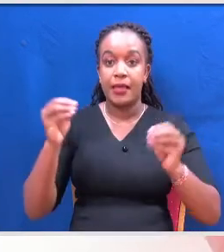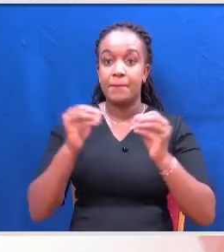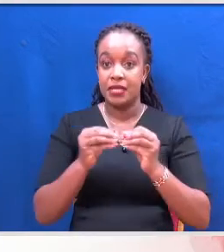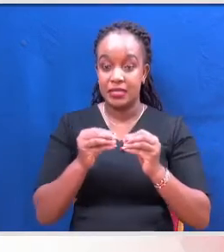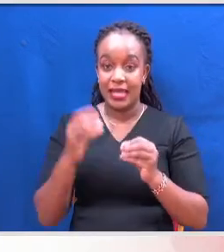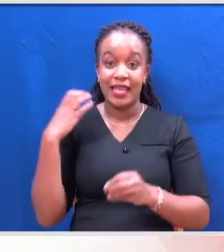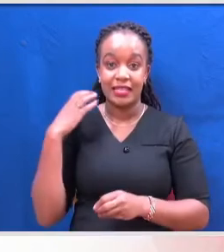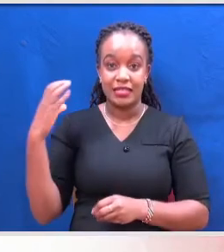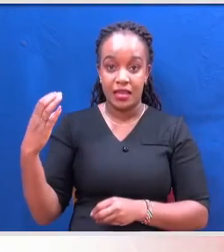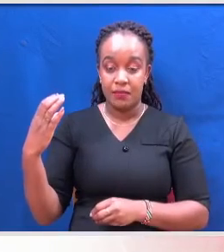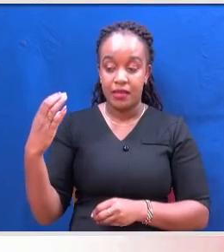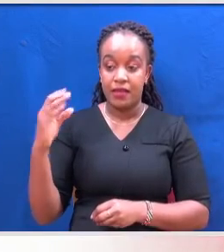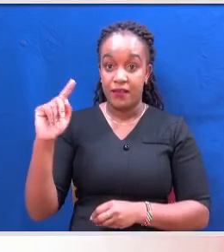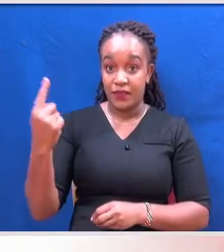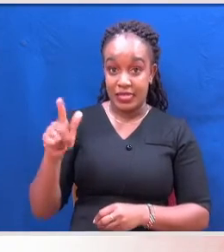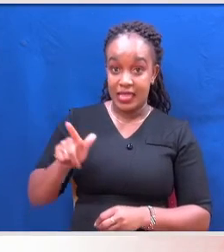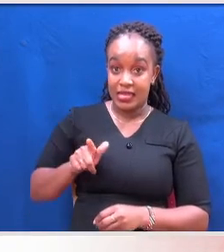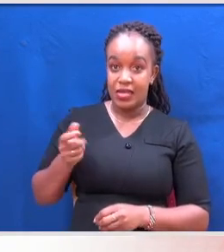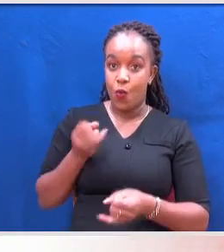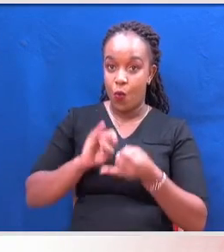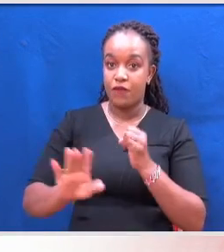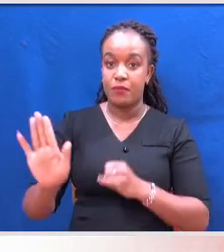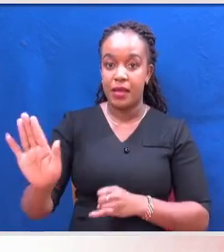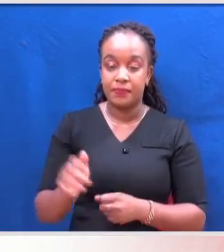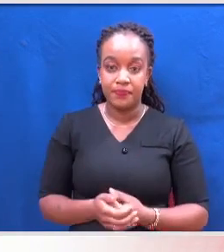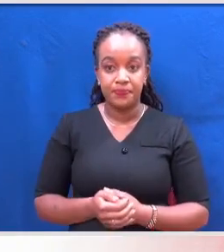meetings are chaired by the First Lady. Namna jumla.